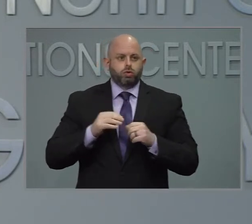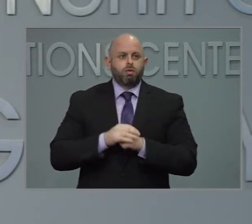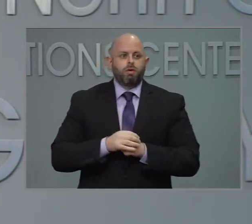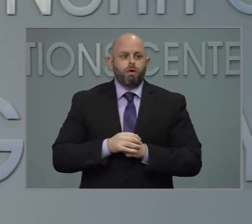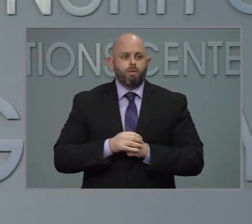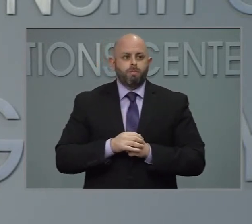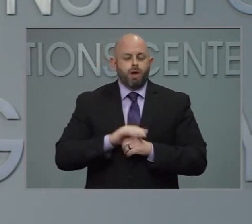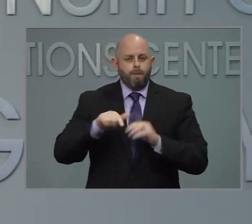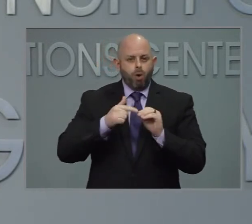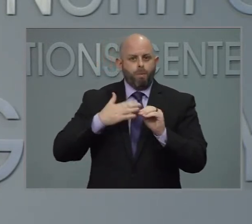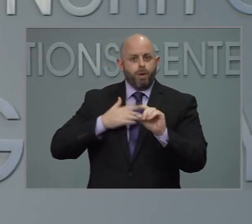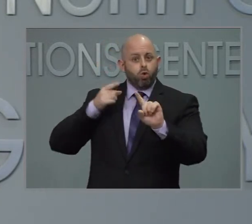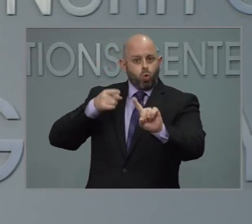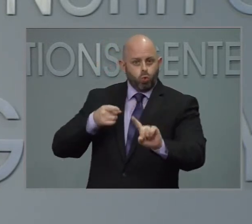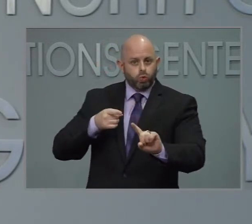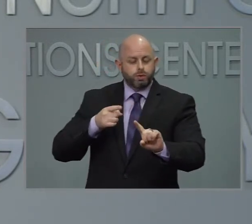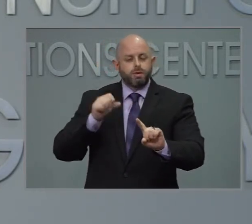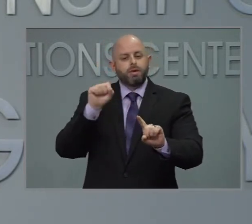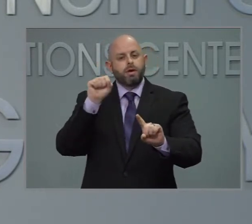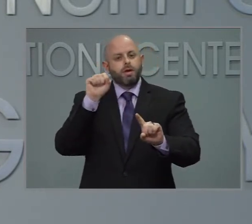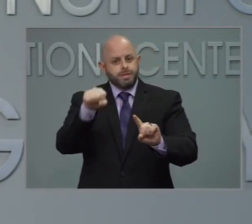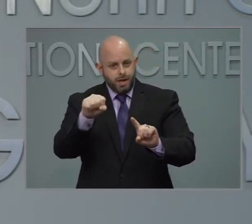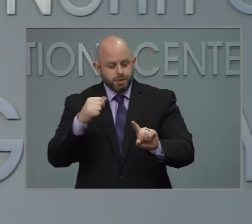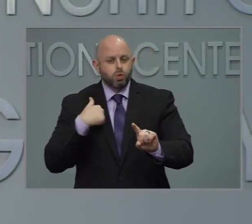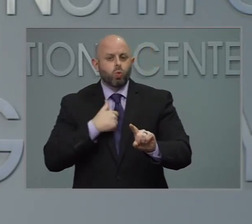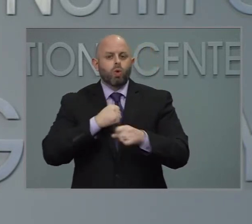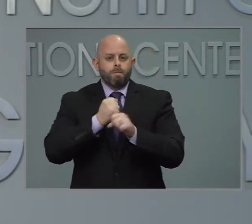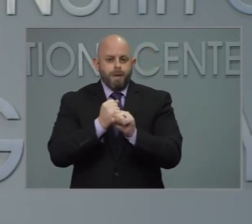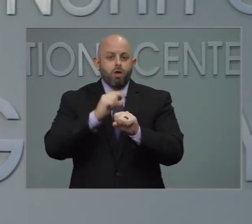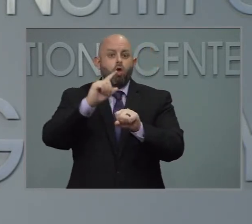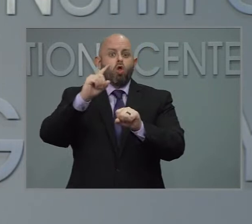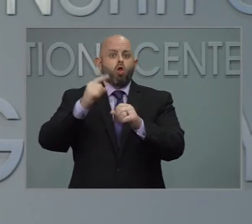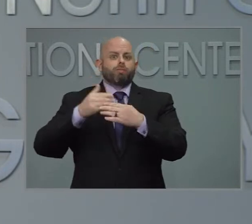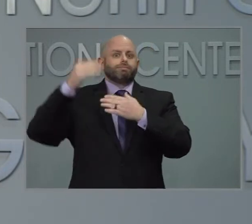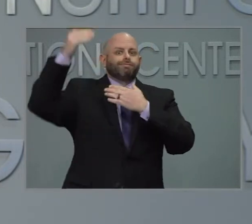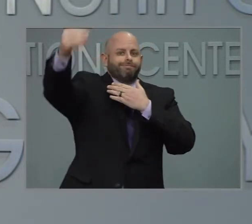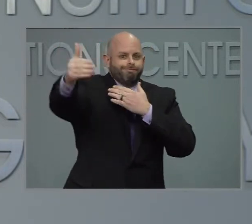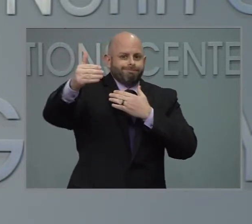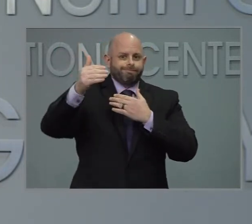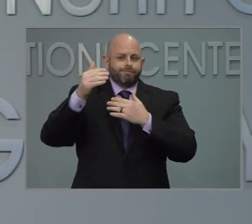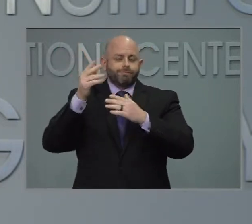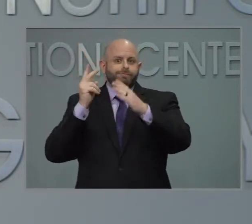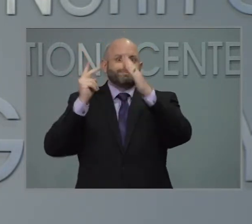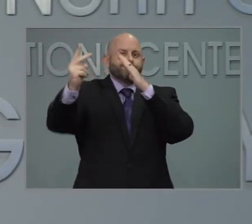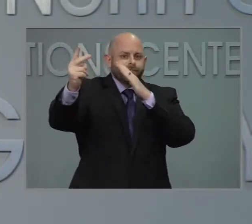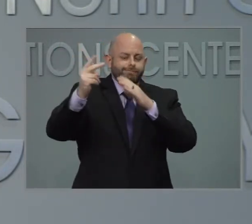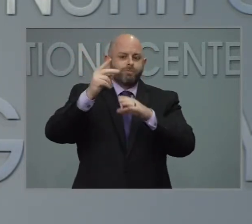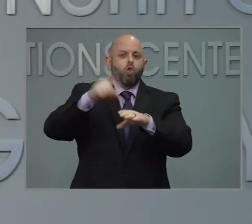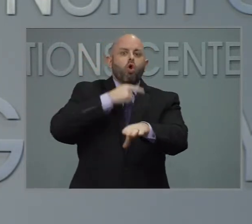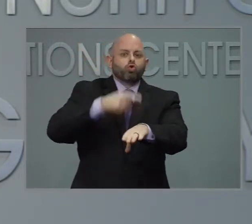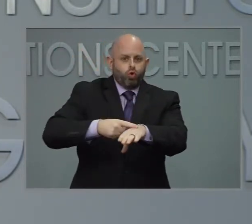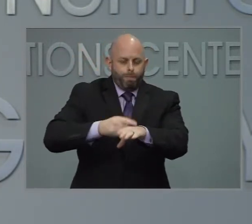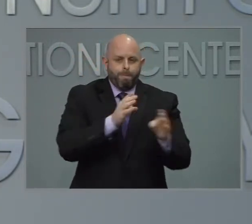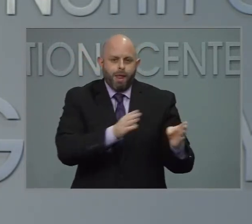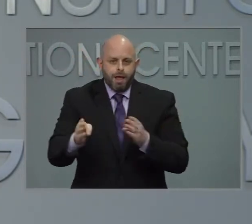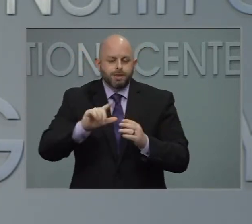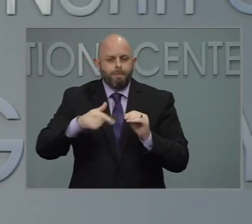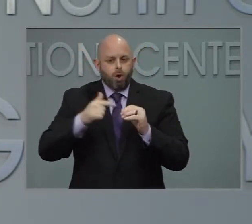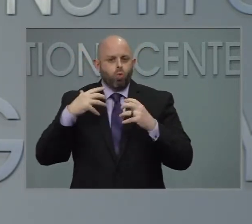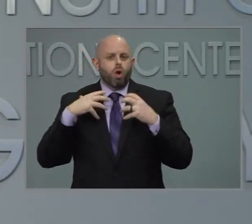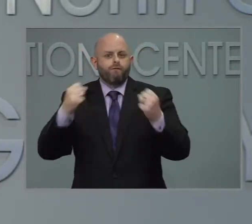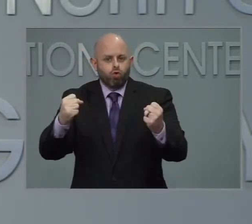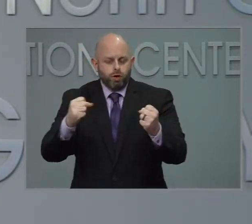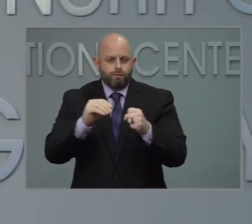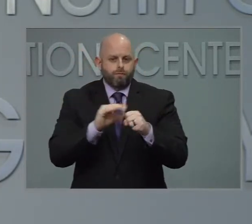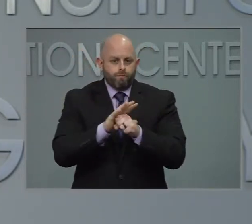there. So yes, we are making long-term plans on recovery from this virus. Our